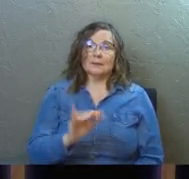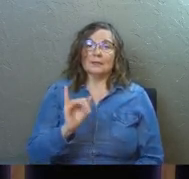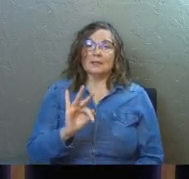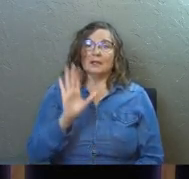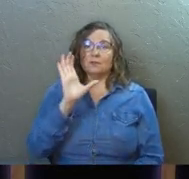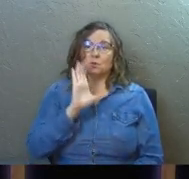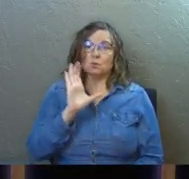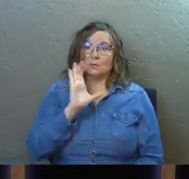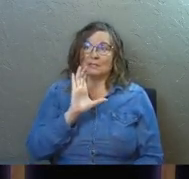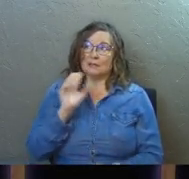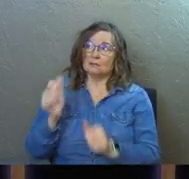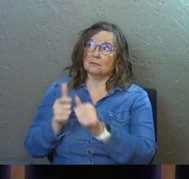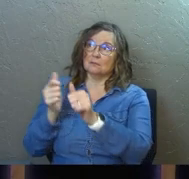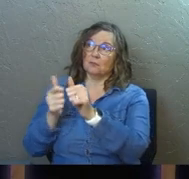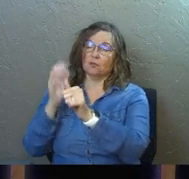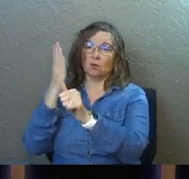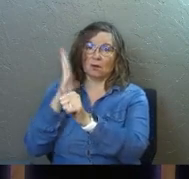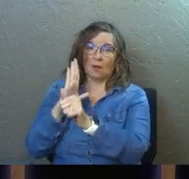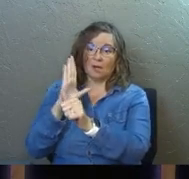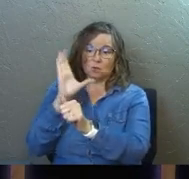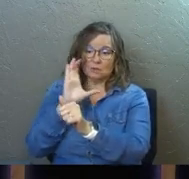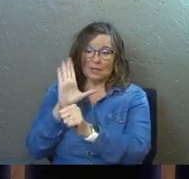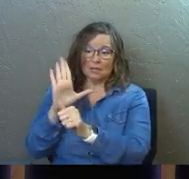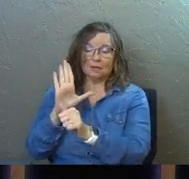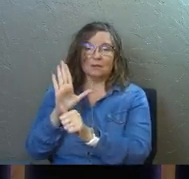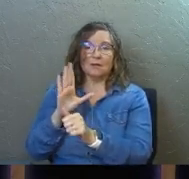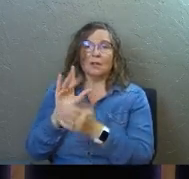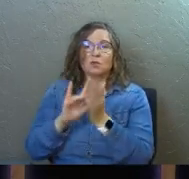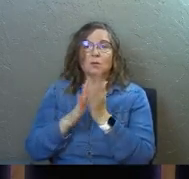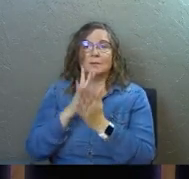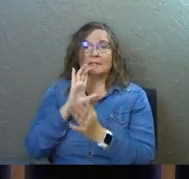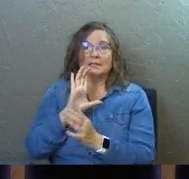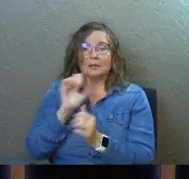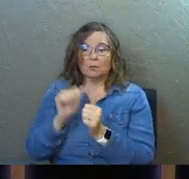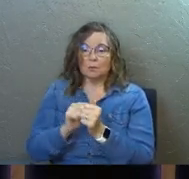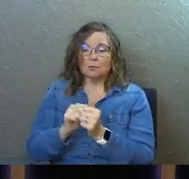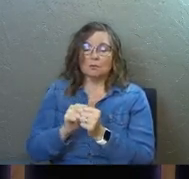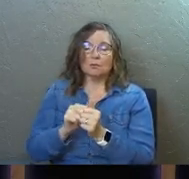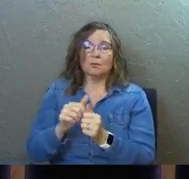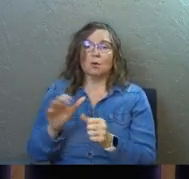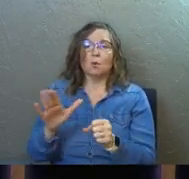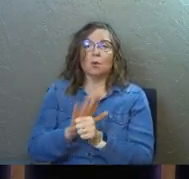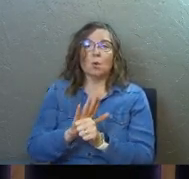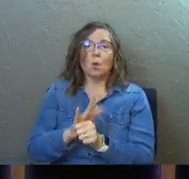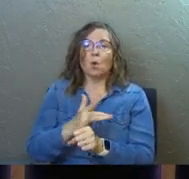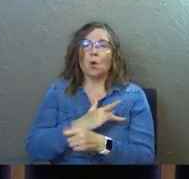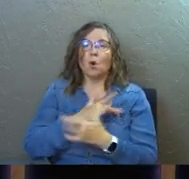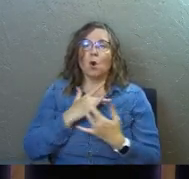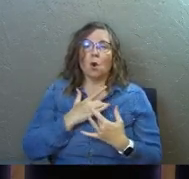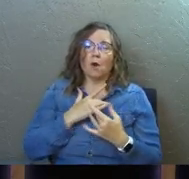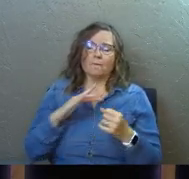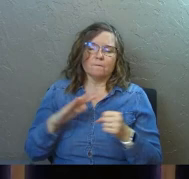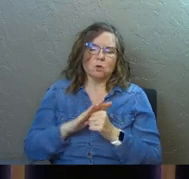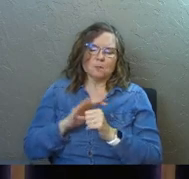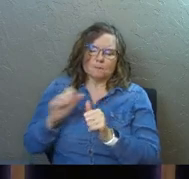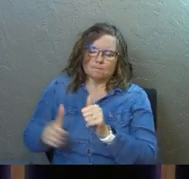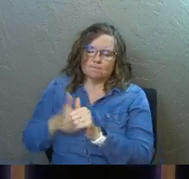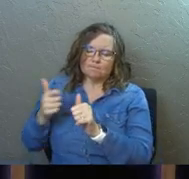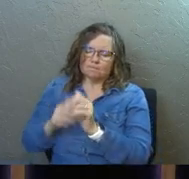If you seek after God and you seek after him, the scripture says, seek after me. Seek me with your whole heart and you will find